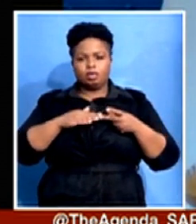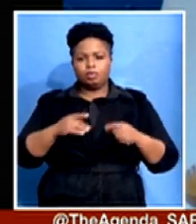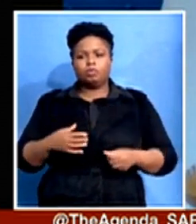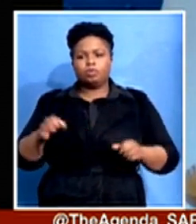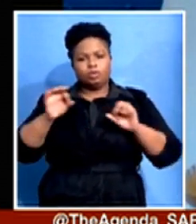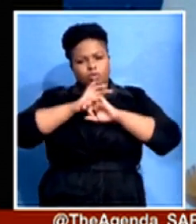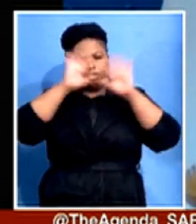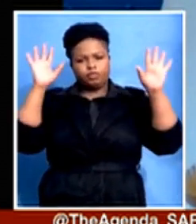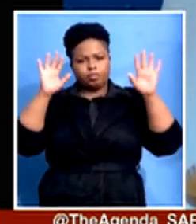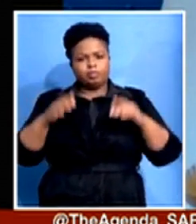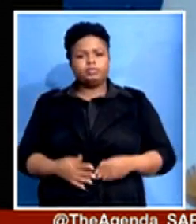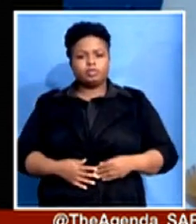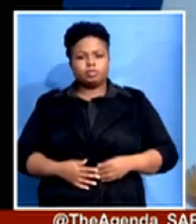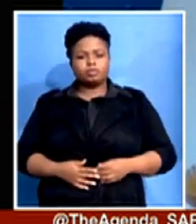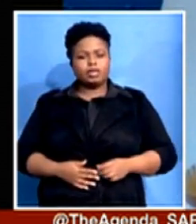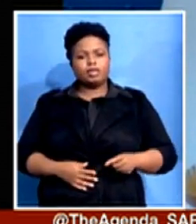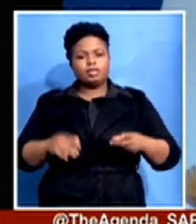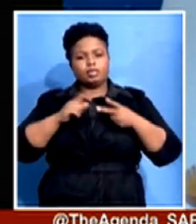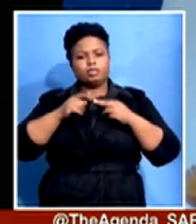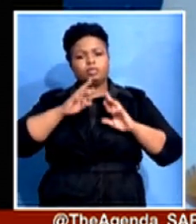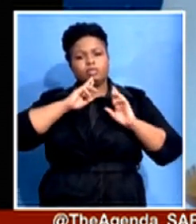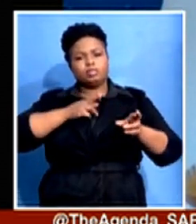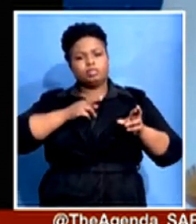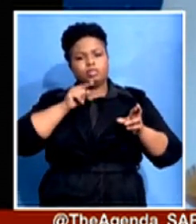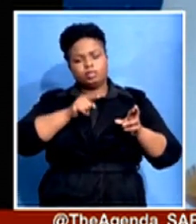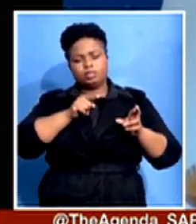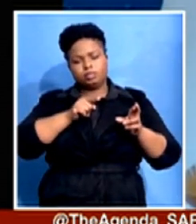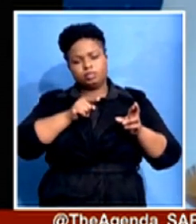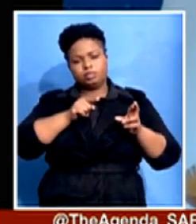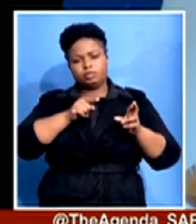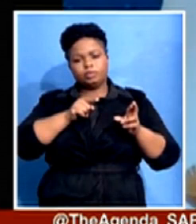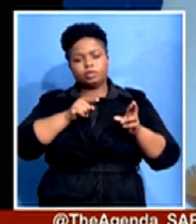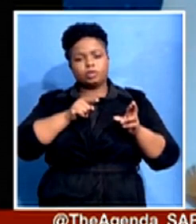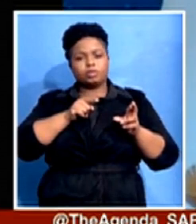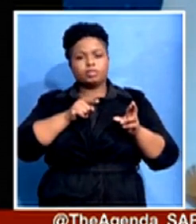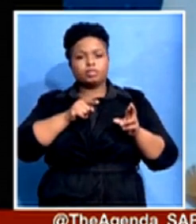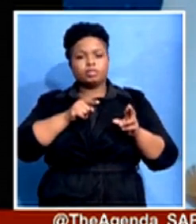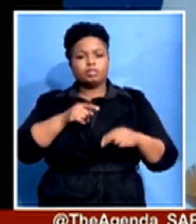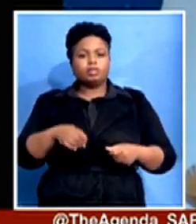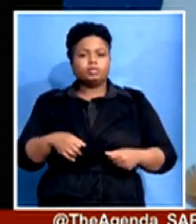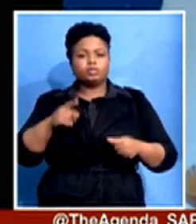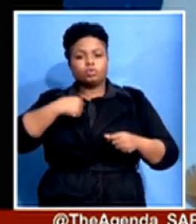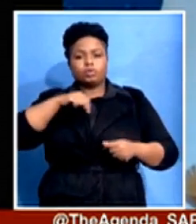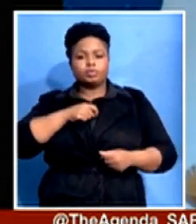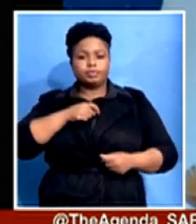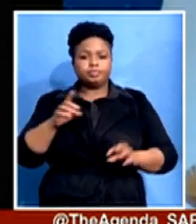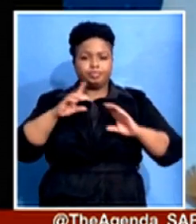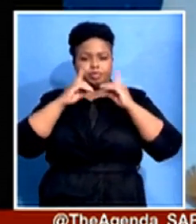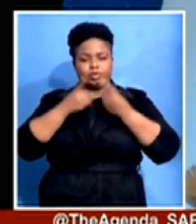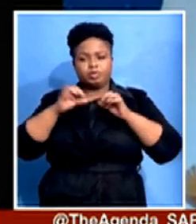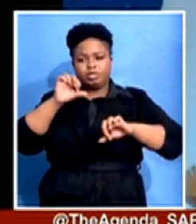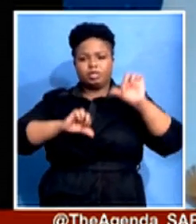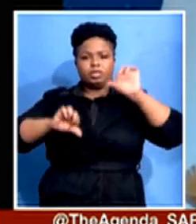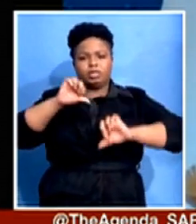Sokutu, because all what we presented as a Department of Science and Technology was what